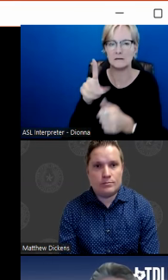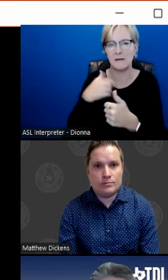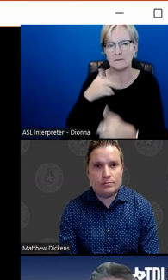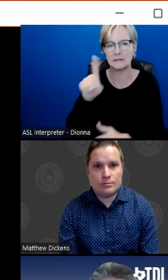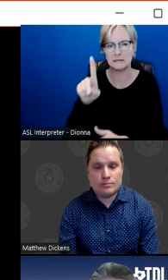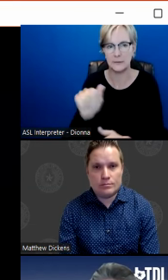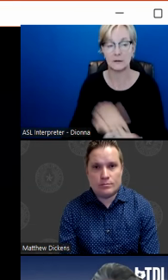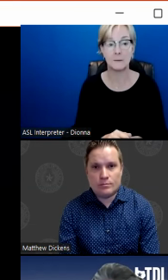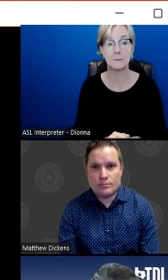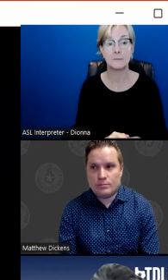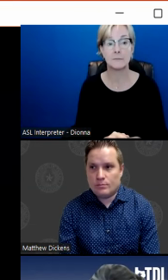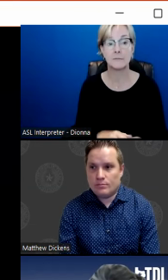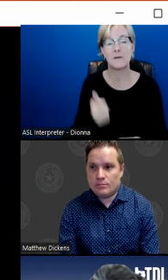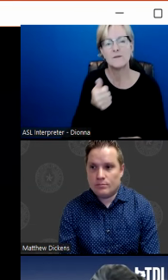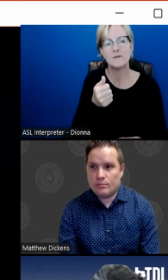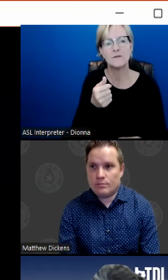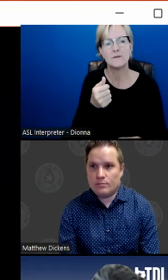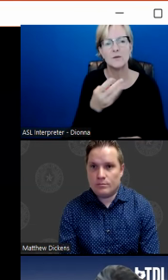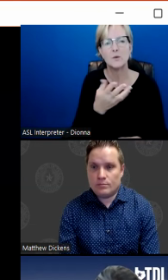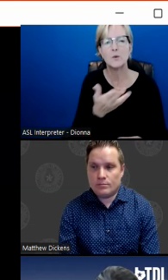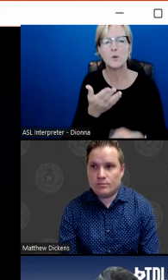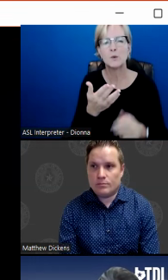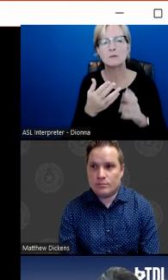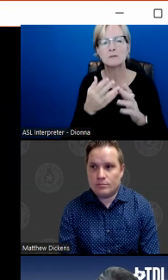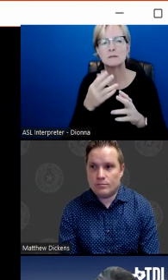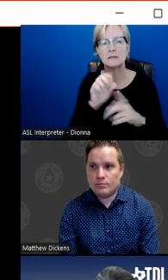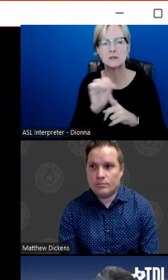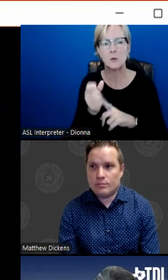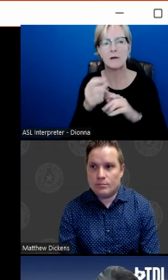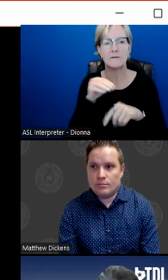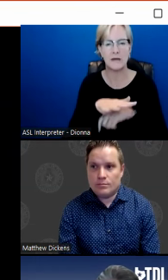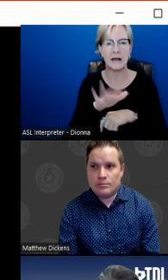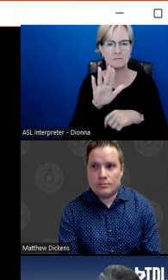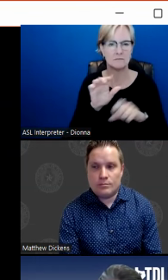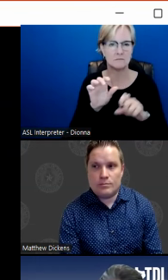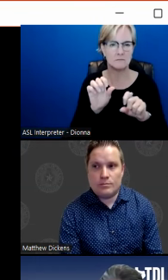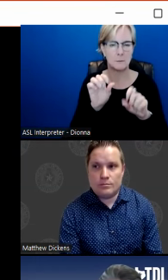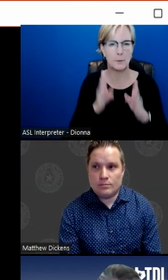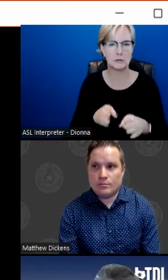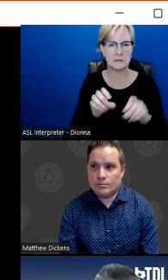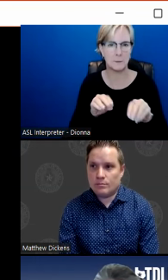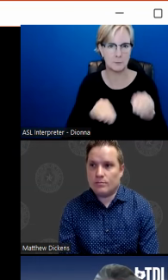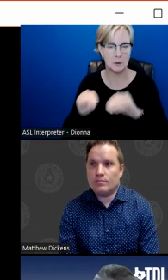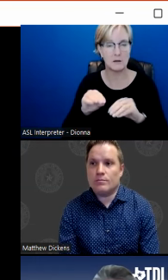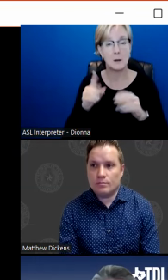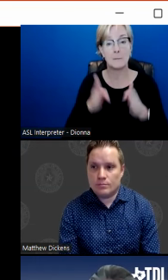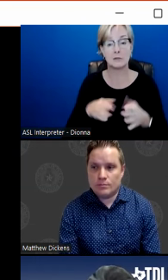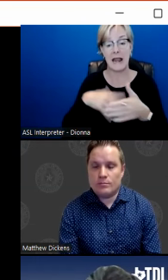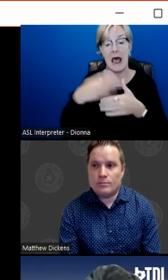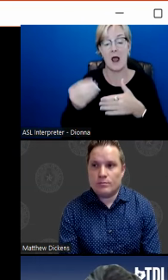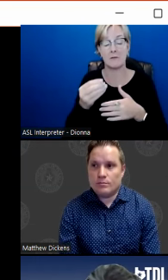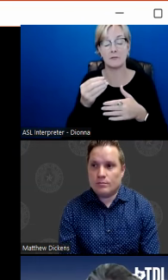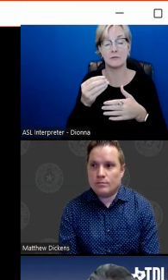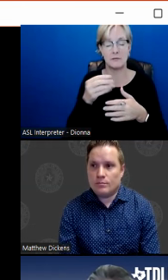Here's just a few of the conditions that affect mobility. When we see somebody get out of a vehicle with a disabled space and they don't